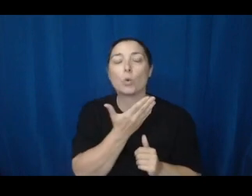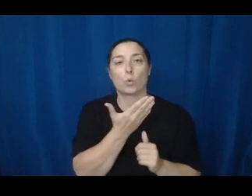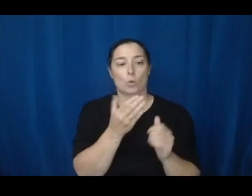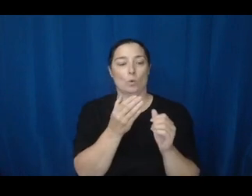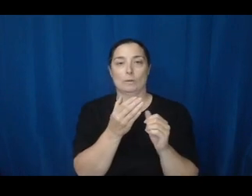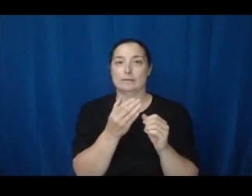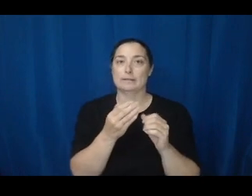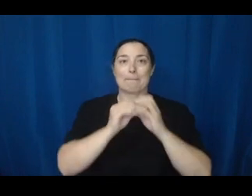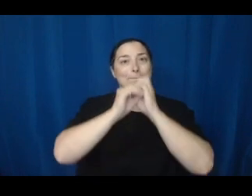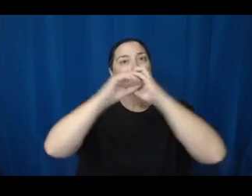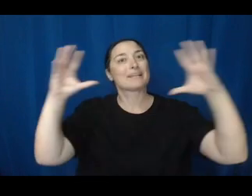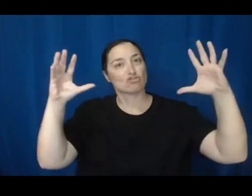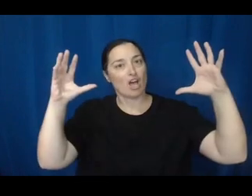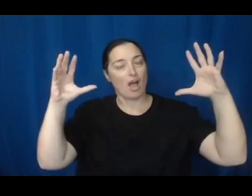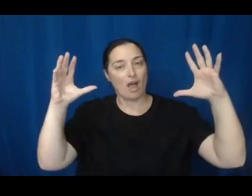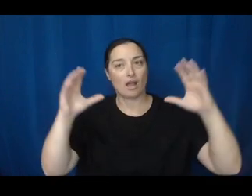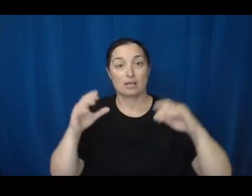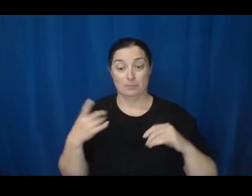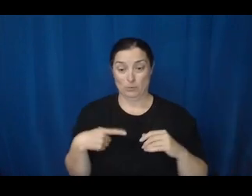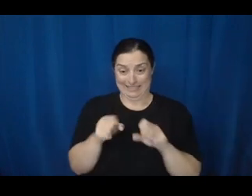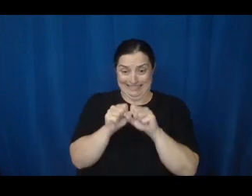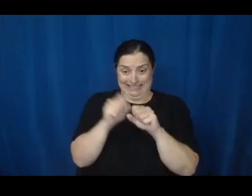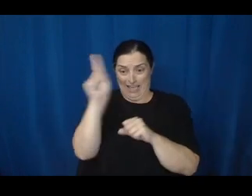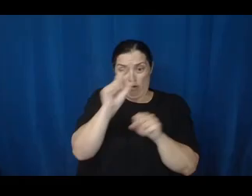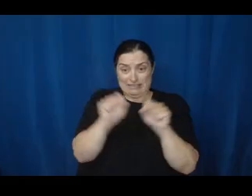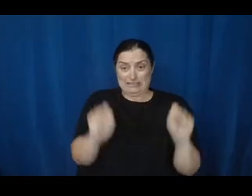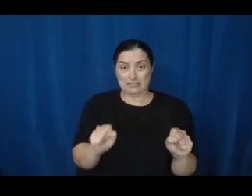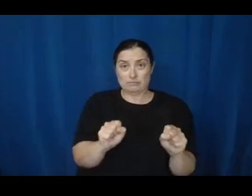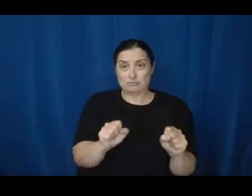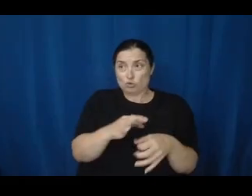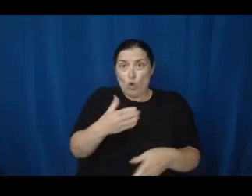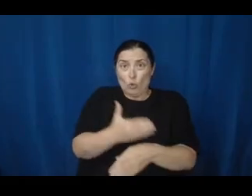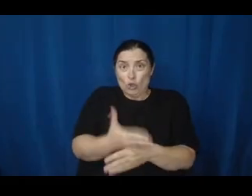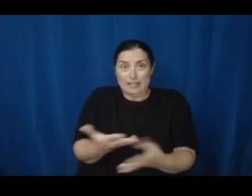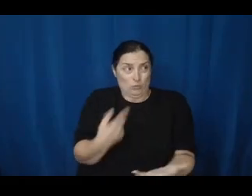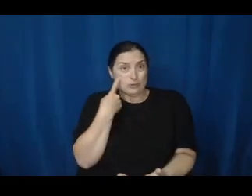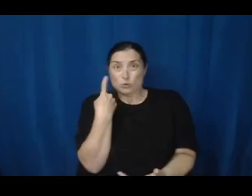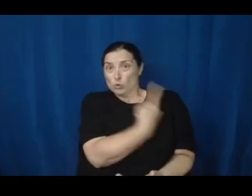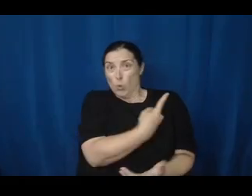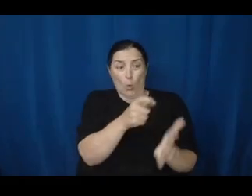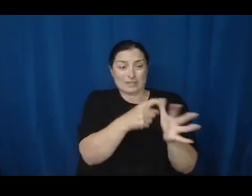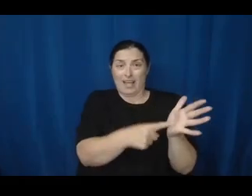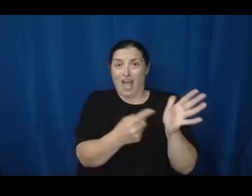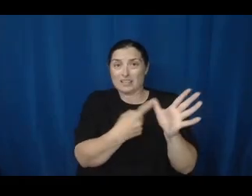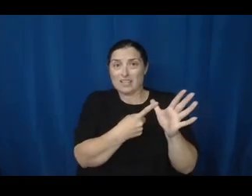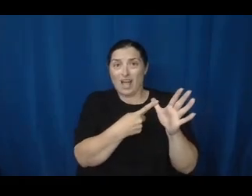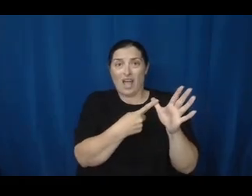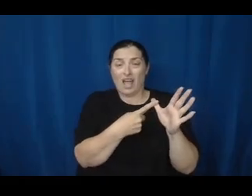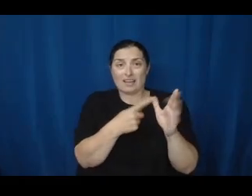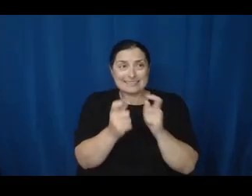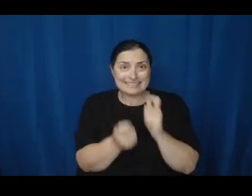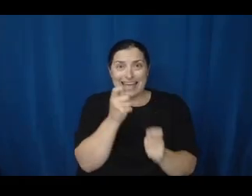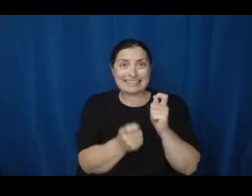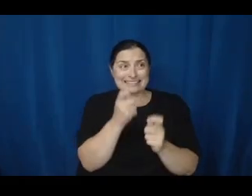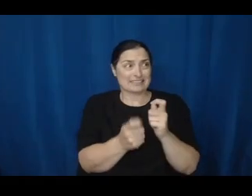Because this system obviously isn't working. As you said, we've seen all these tests and stuff show us